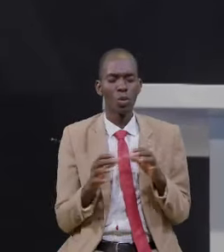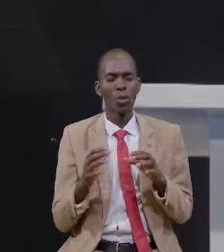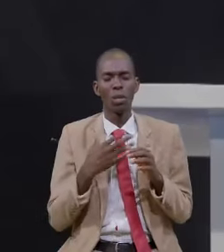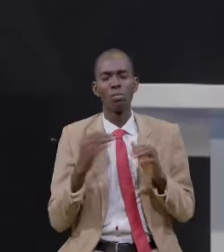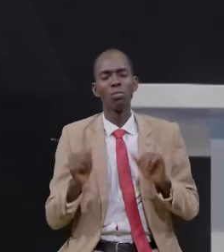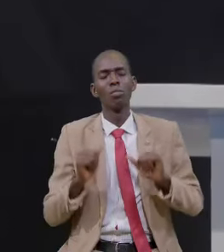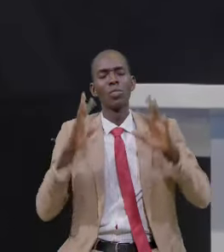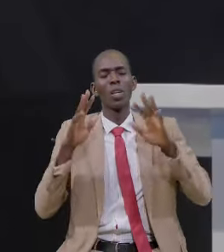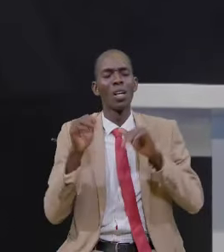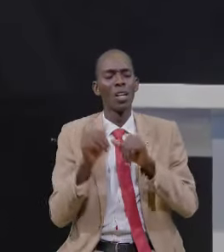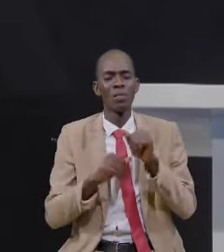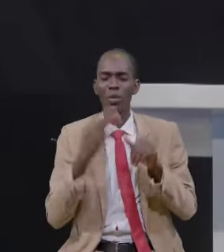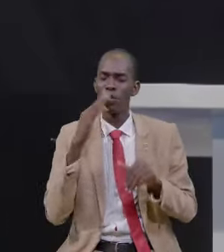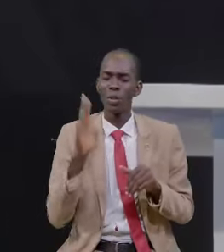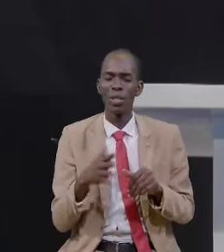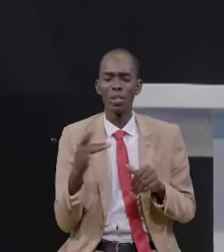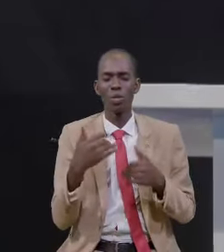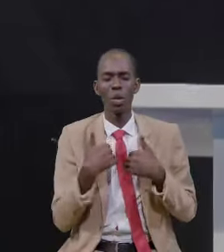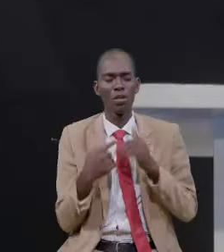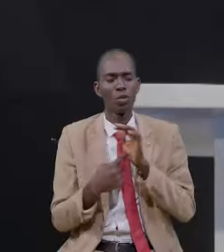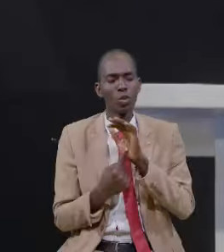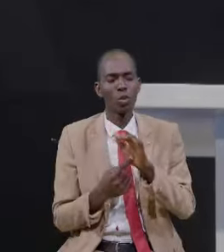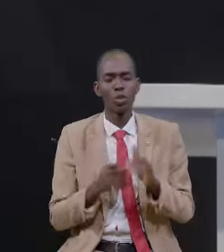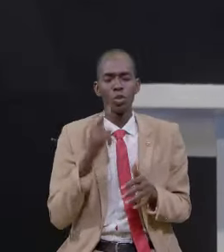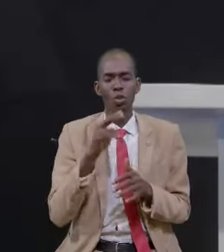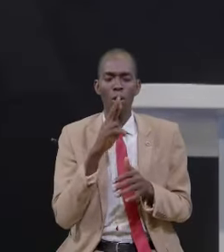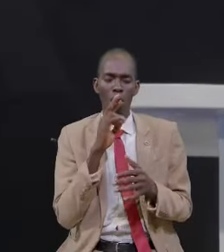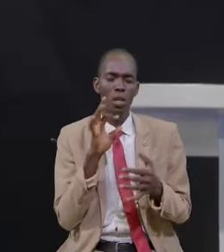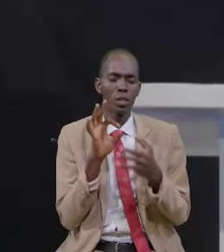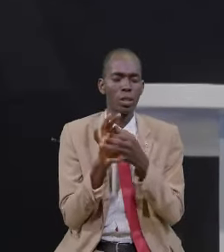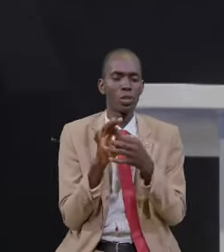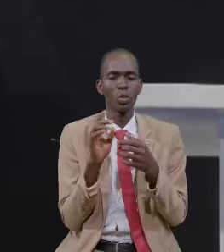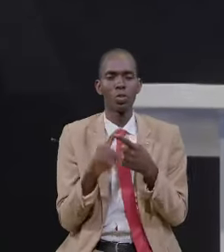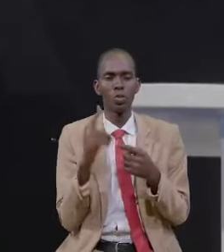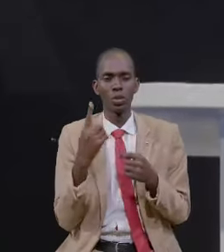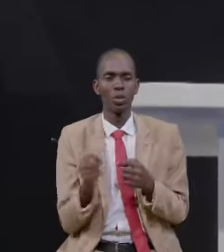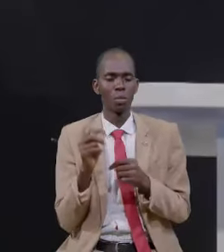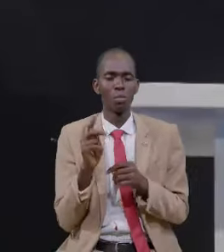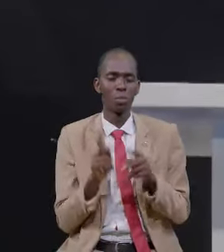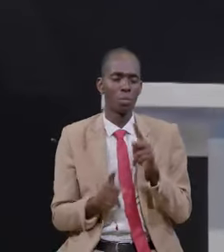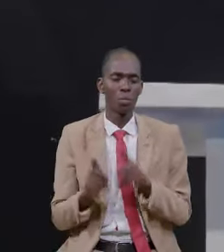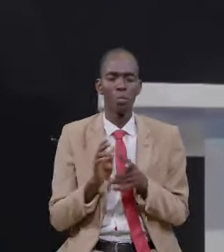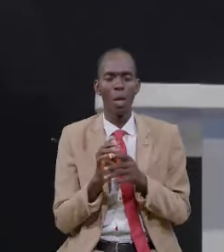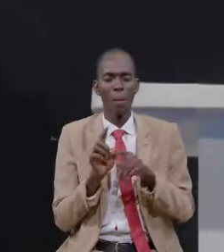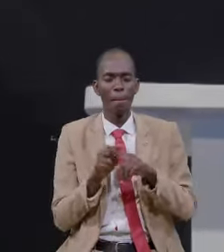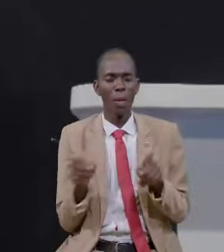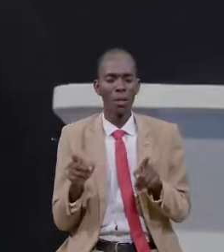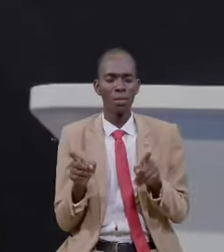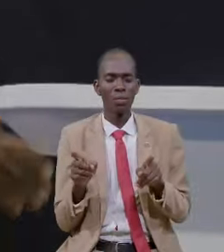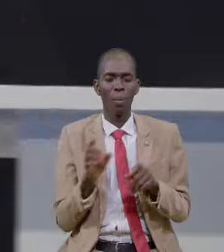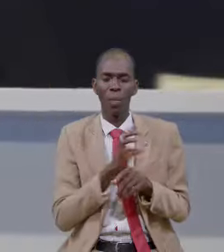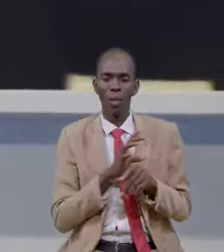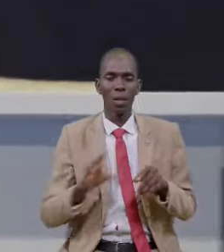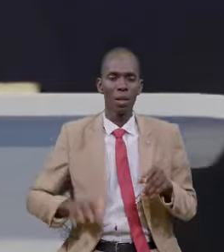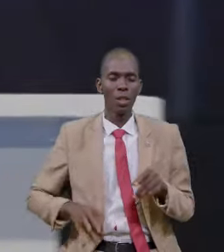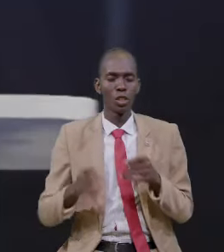wickedness you have demonstrated. You are tied to the past. You are tied to the pole. But Christ comes.